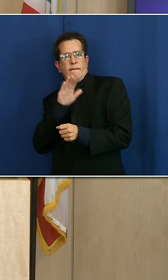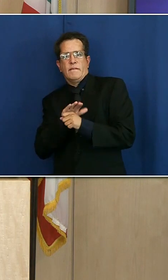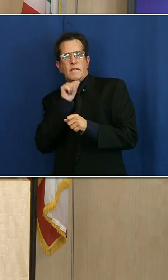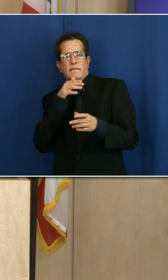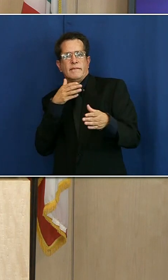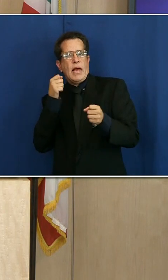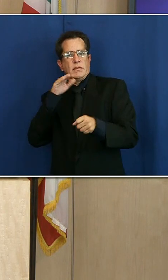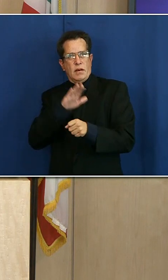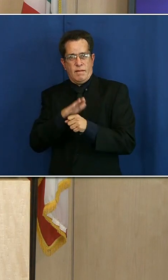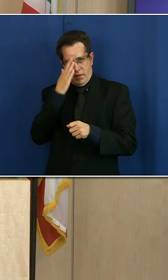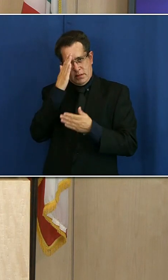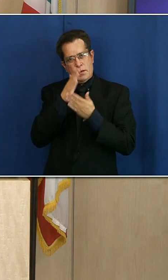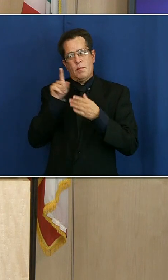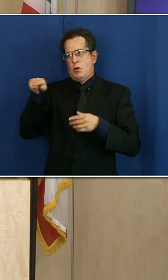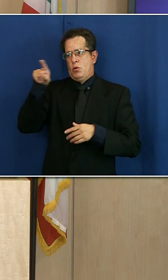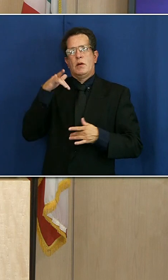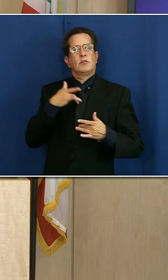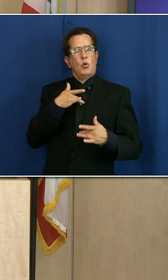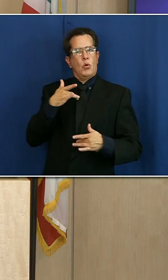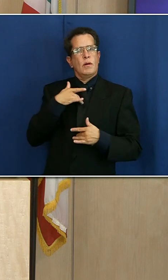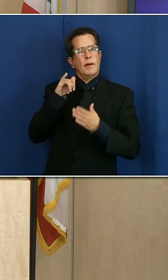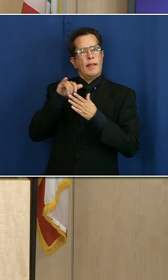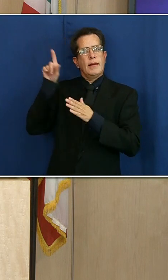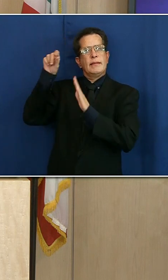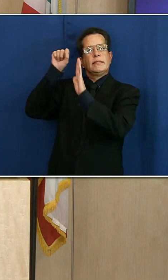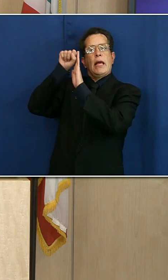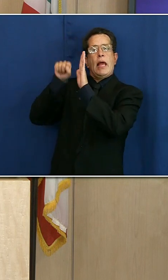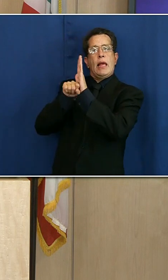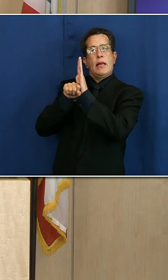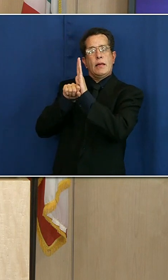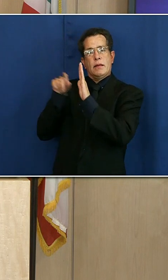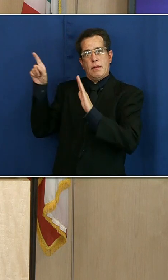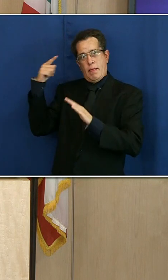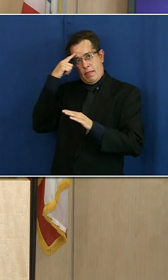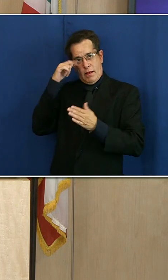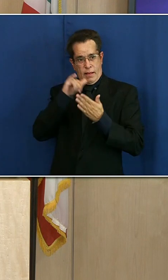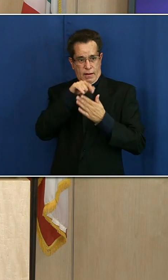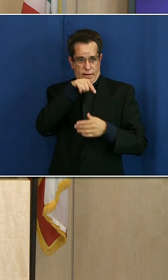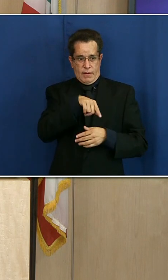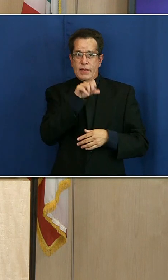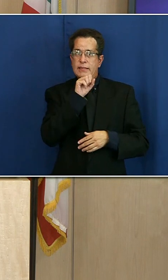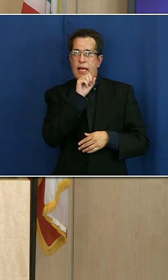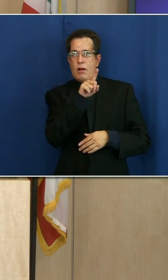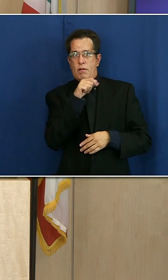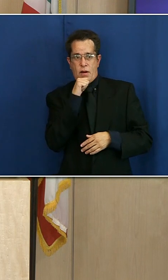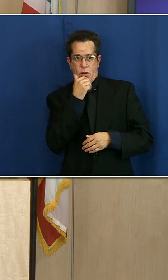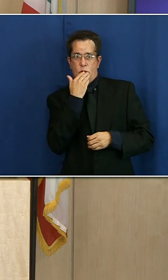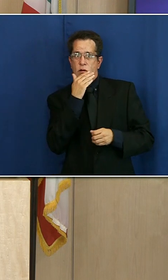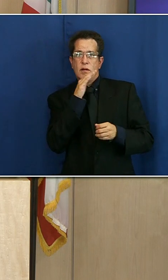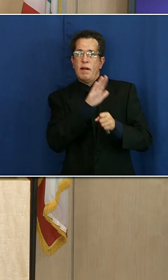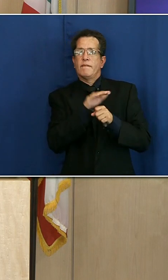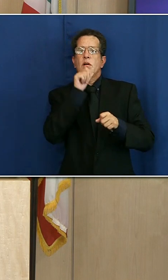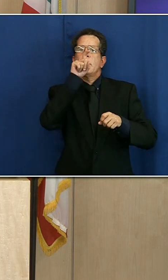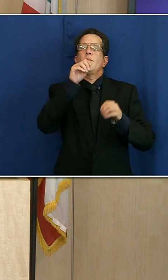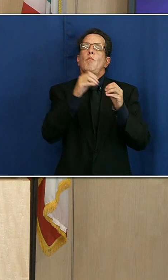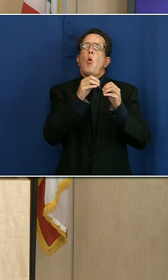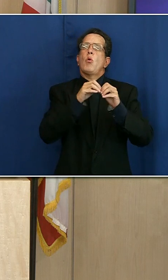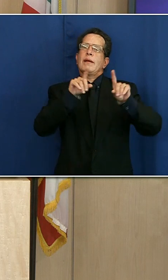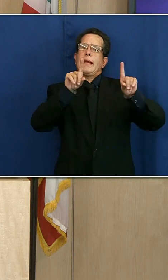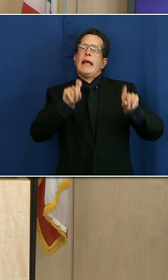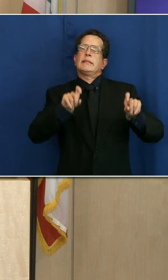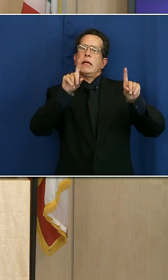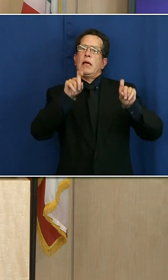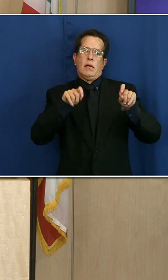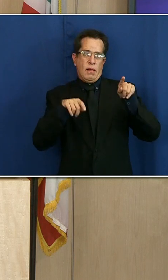some concern that perhaps the state, if they were under the impression that the county was not doing adequate volumes of testing, that they